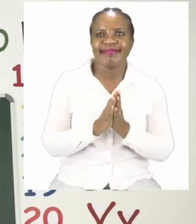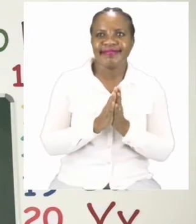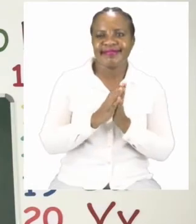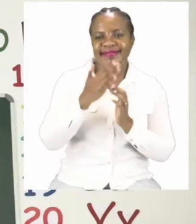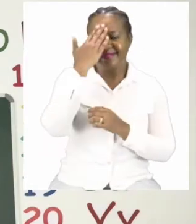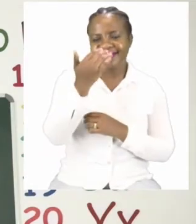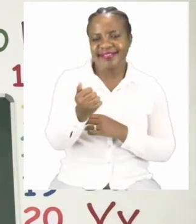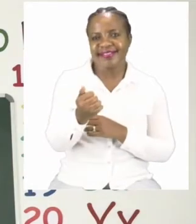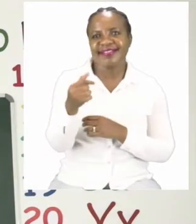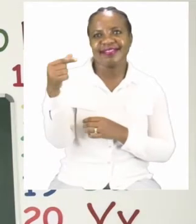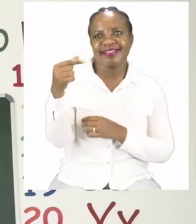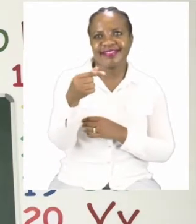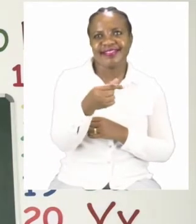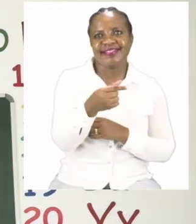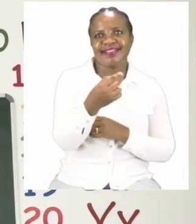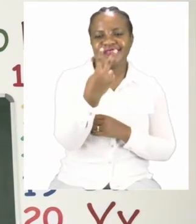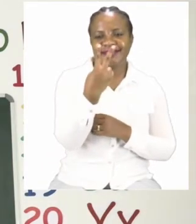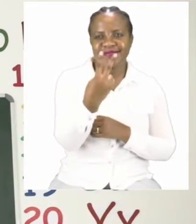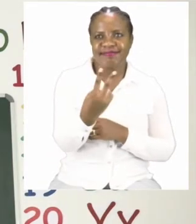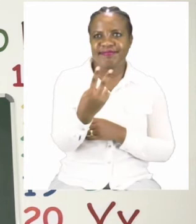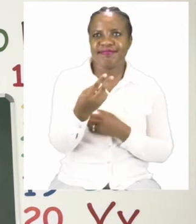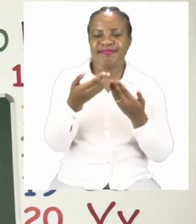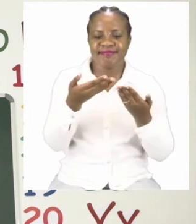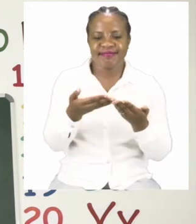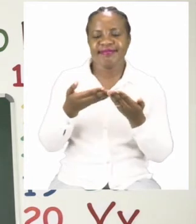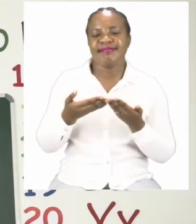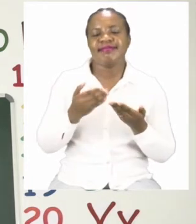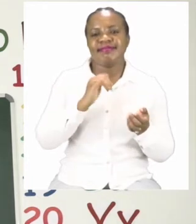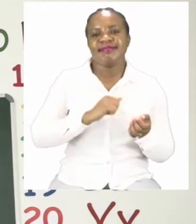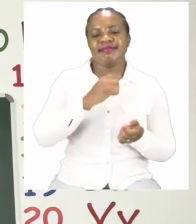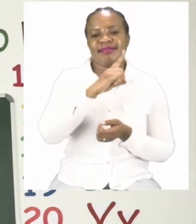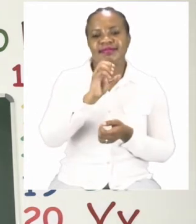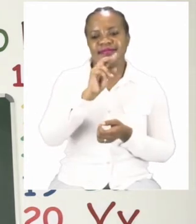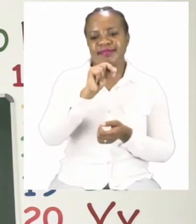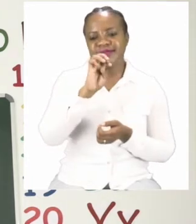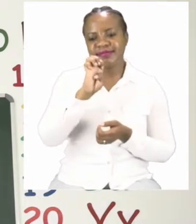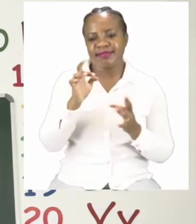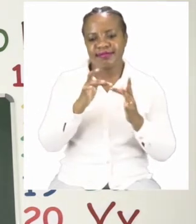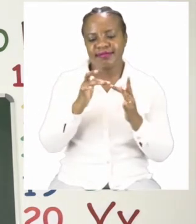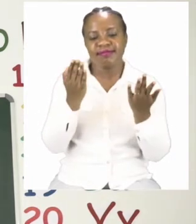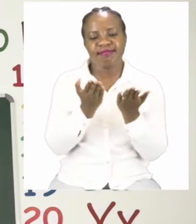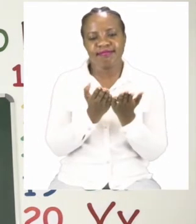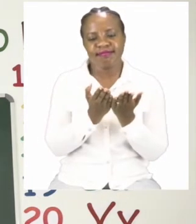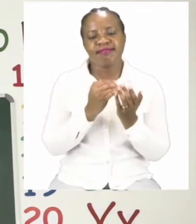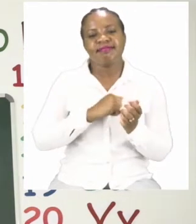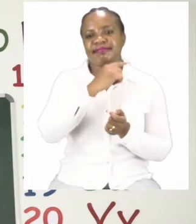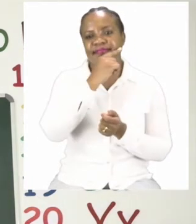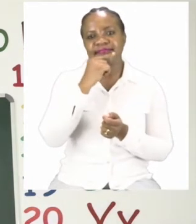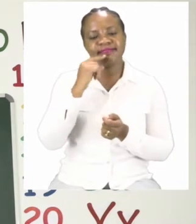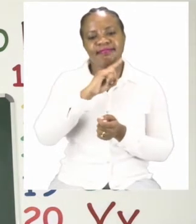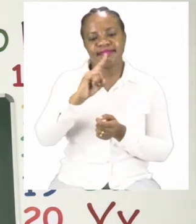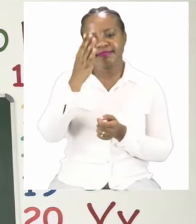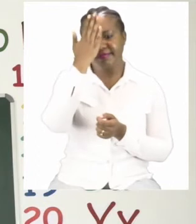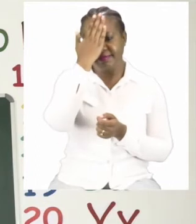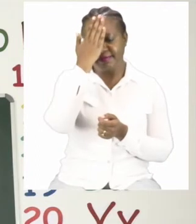Hello grade 2s and welcome to My Zone Online School. My name is Teacher Mutsa and thank